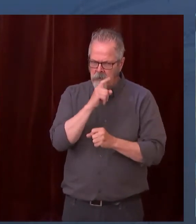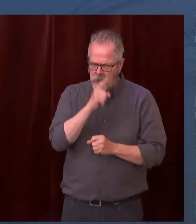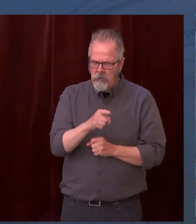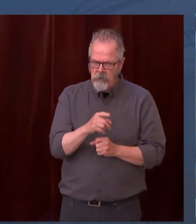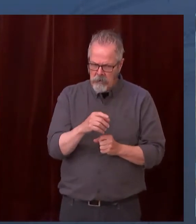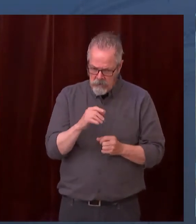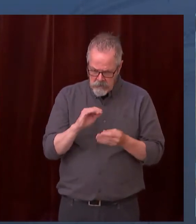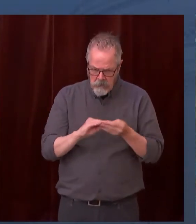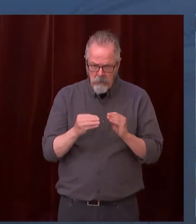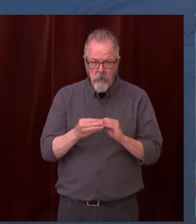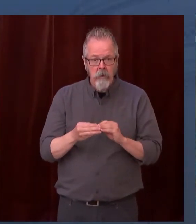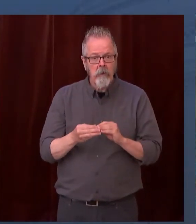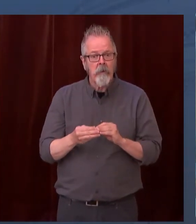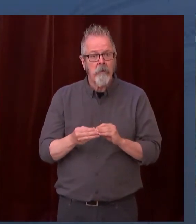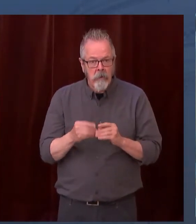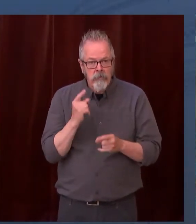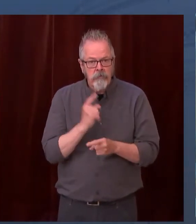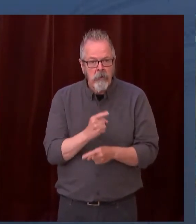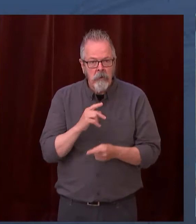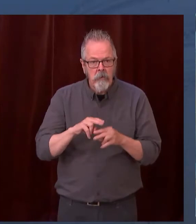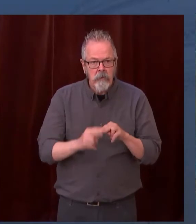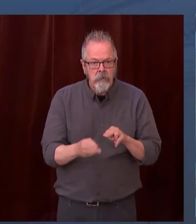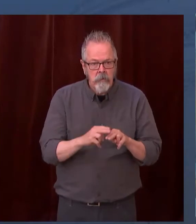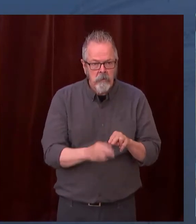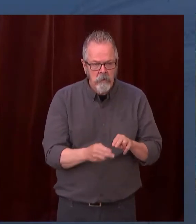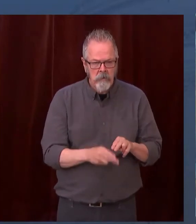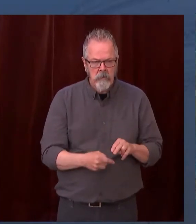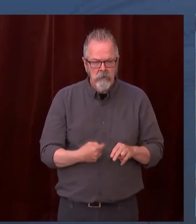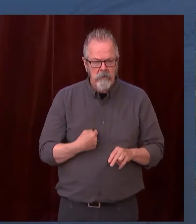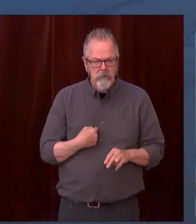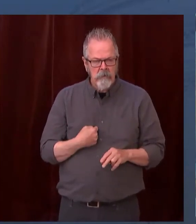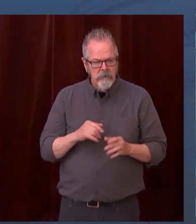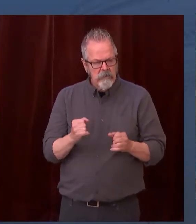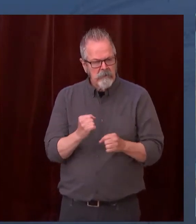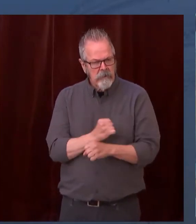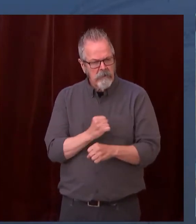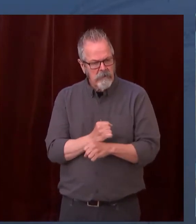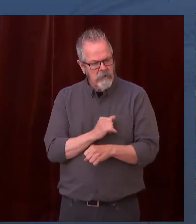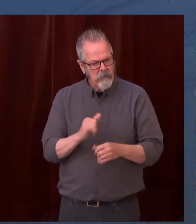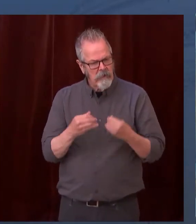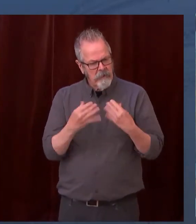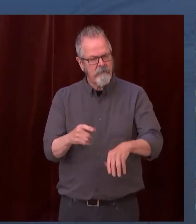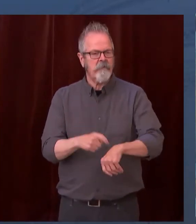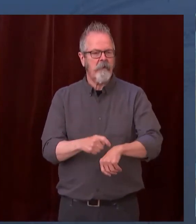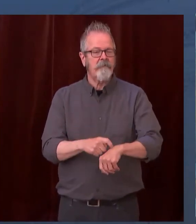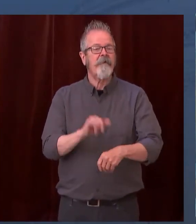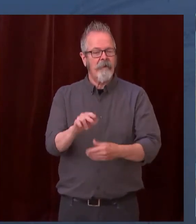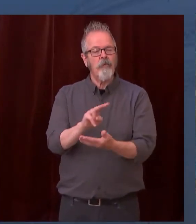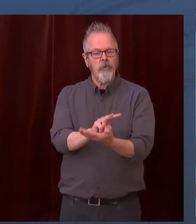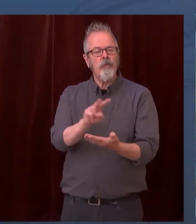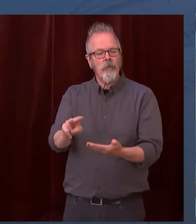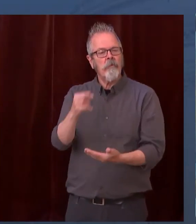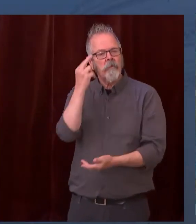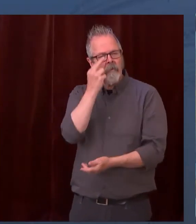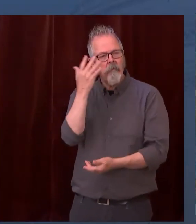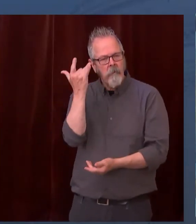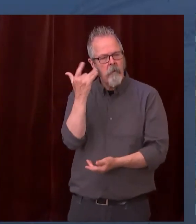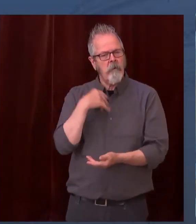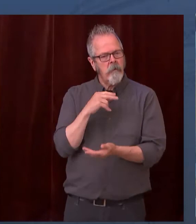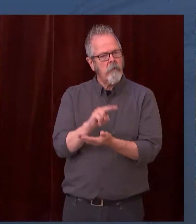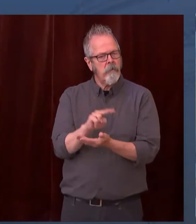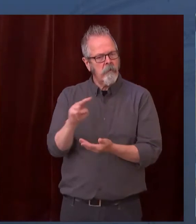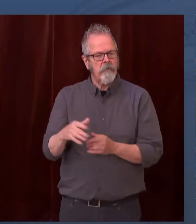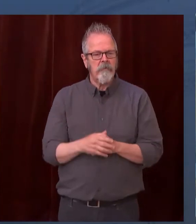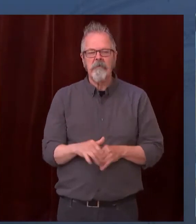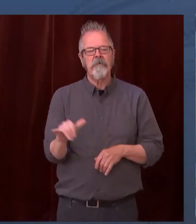days, many states start seeing a slow in their spread. And I think that's the hope that we have from Yakima County. As the governor said, while the